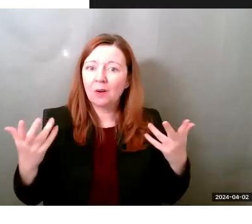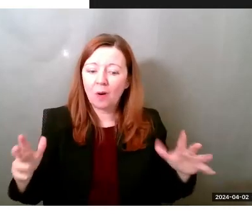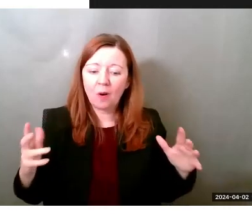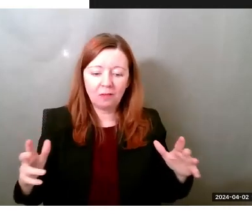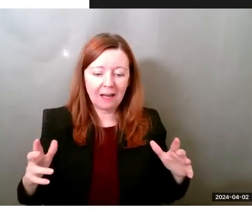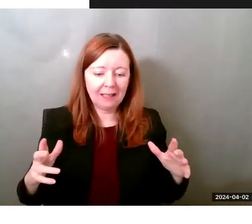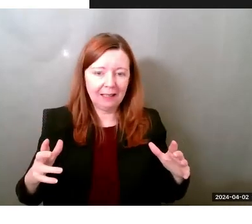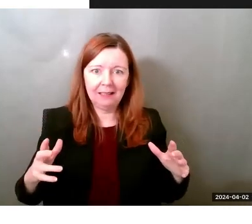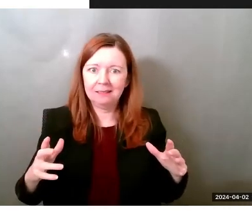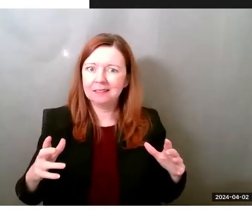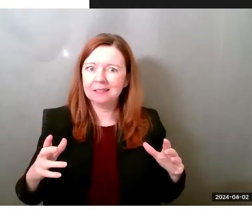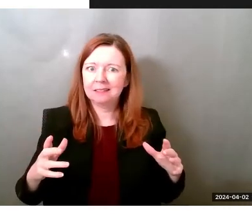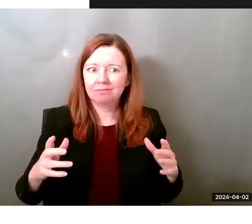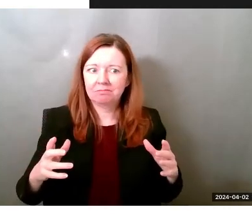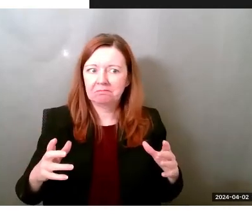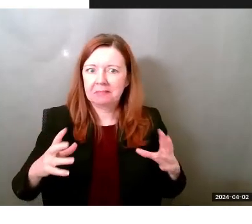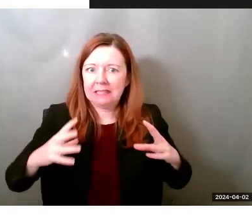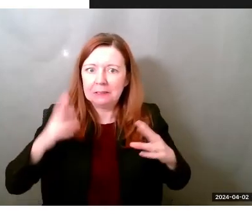this level of volume.